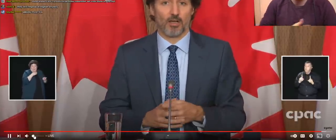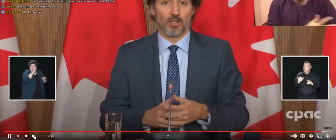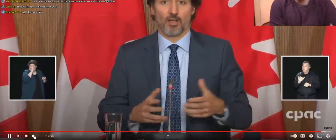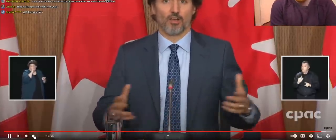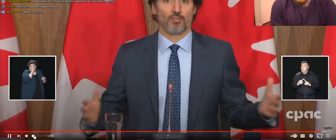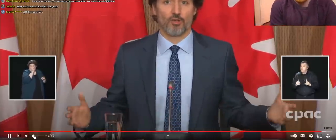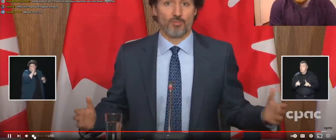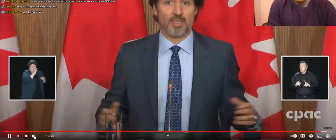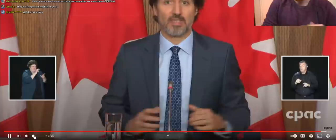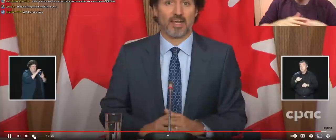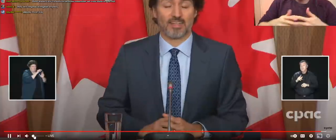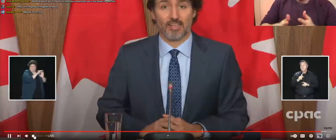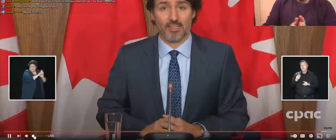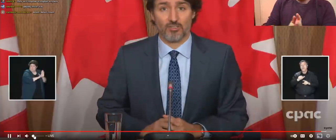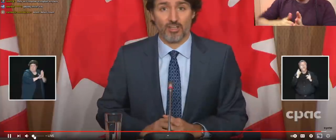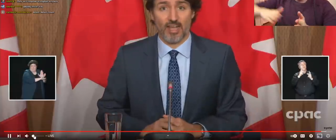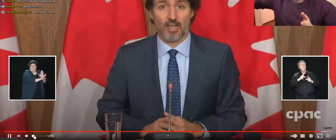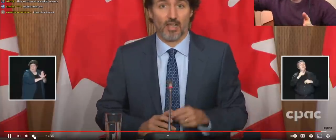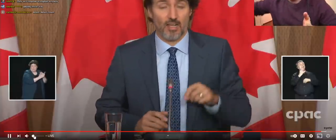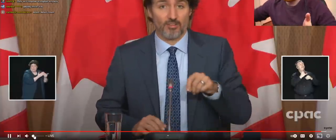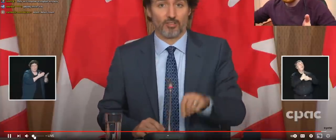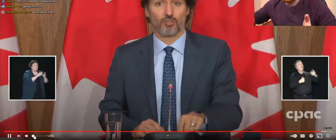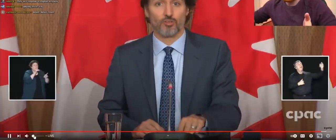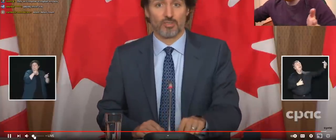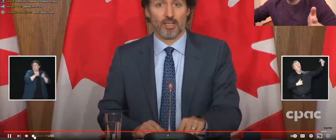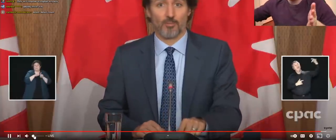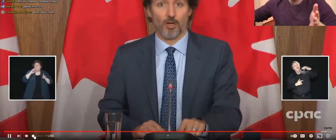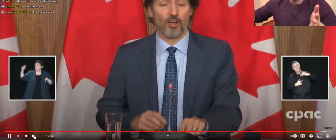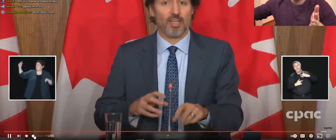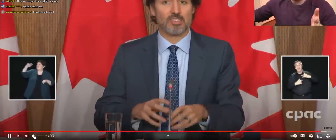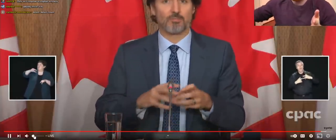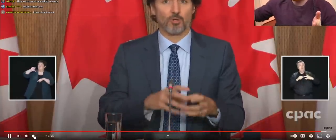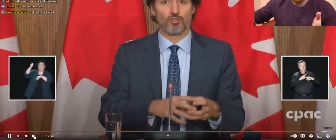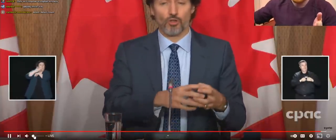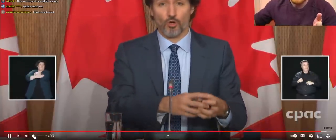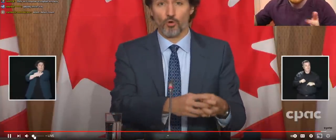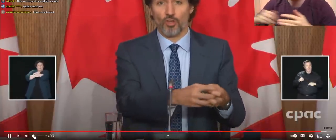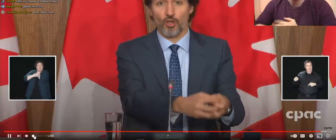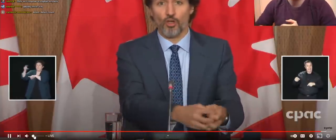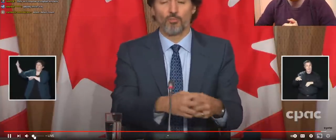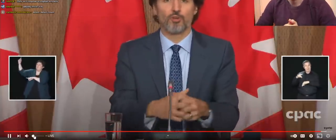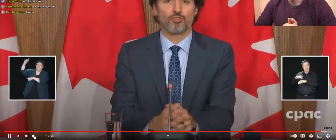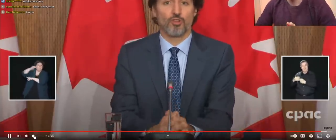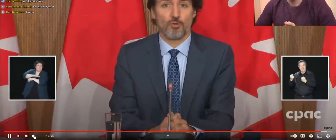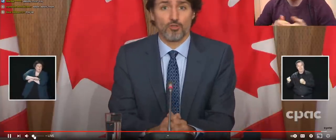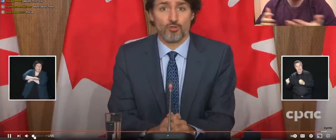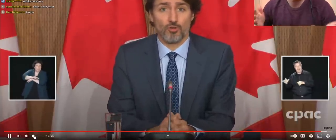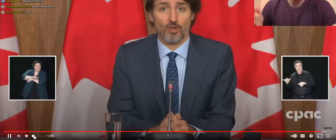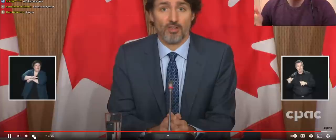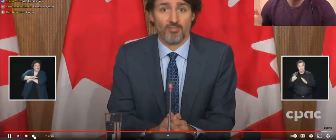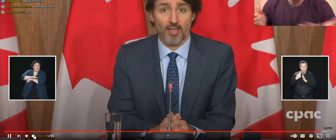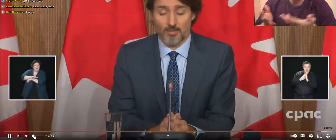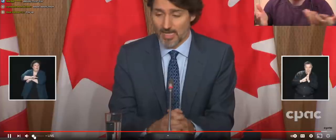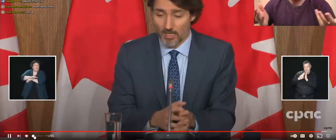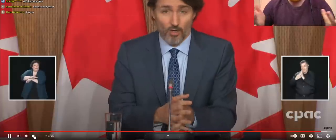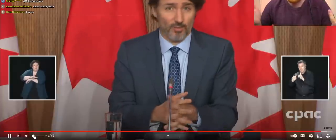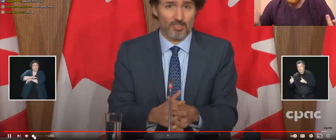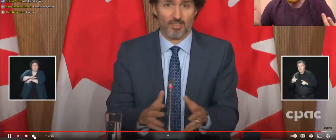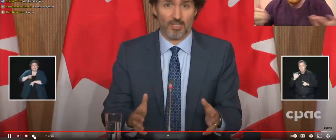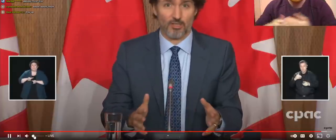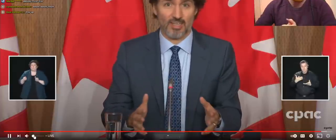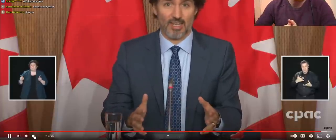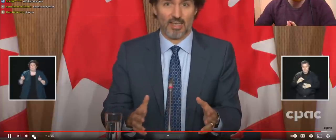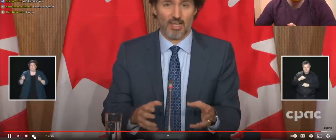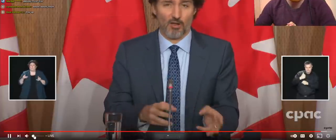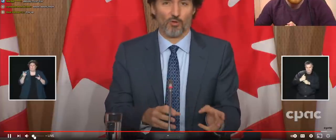any benefits in 2020. So you can sort of defer your tax payment till the 2021 tax season. Something that just makes sense for